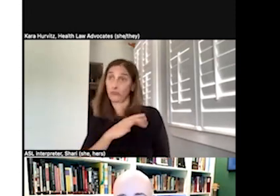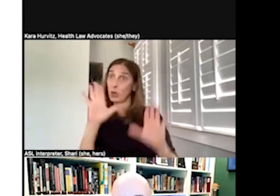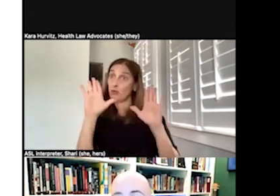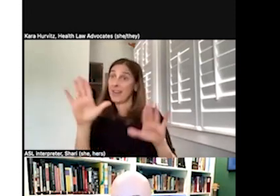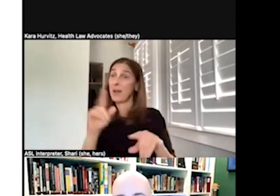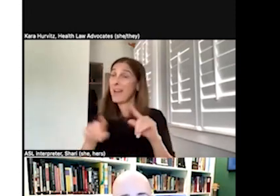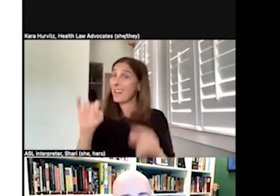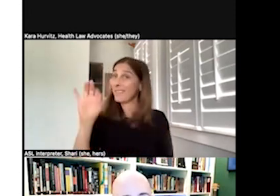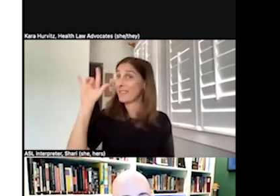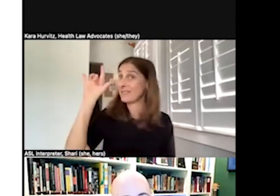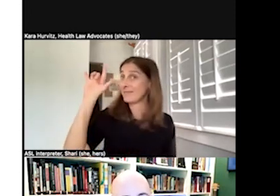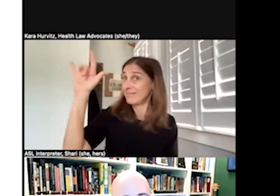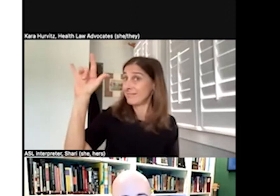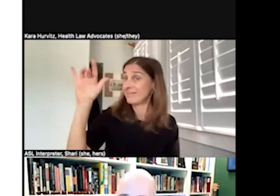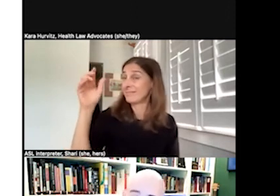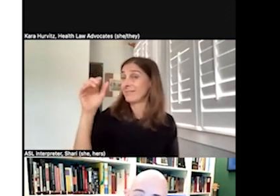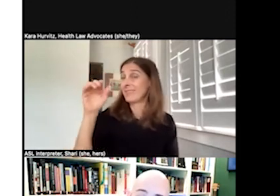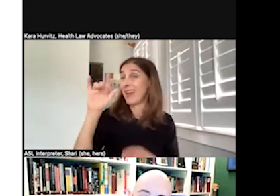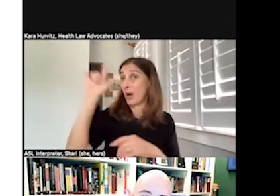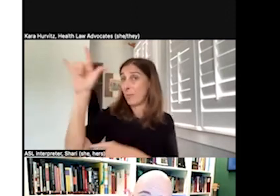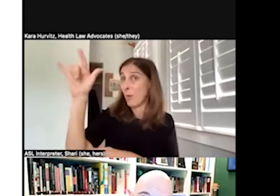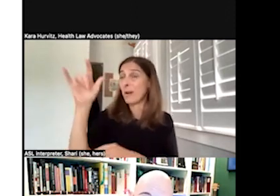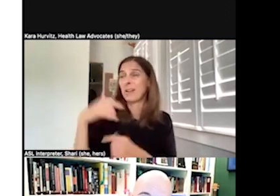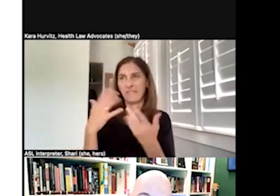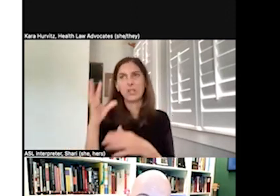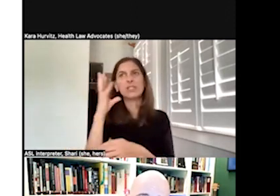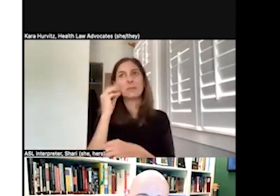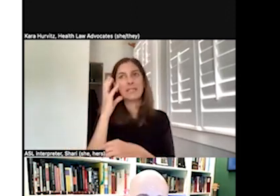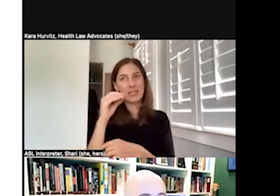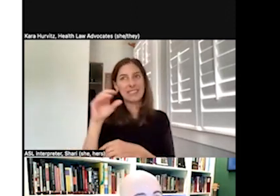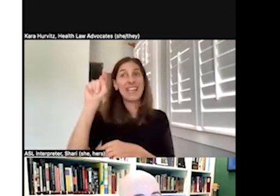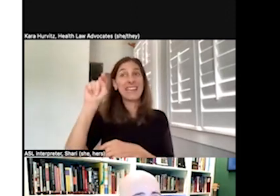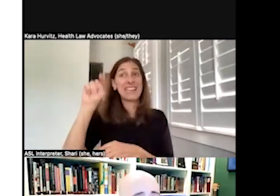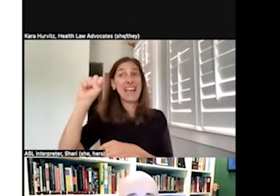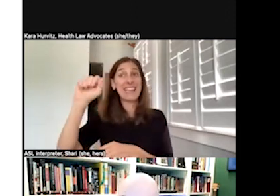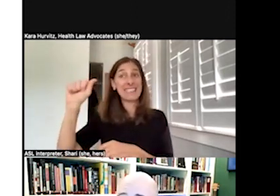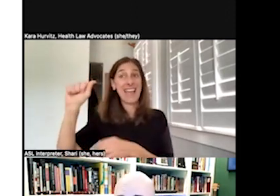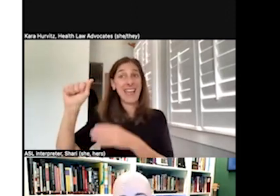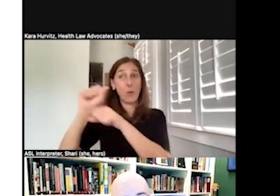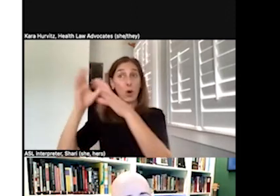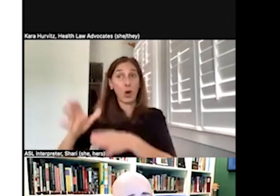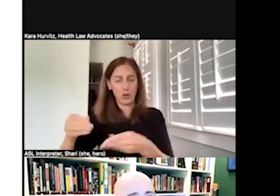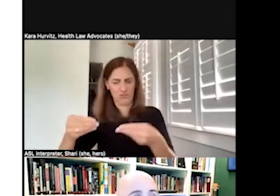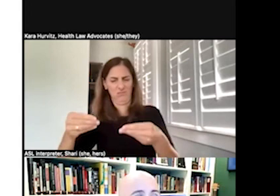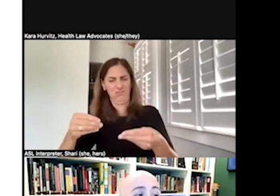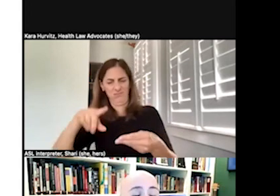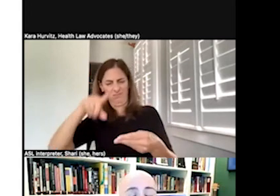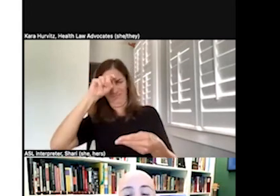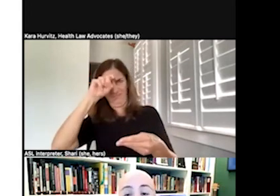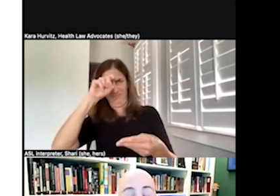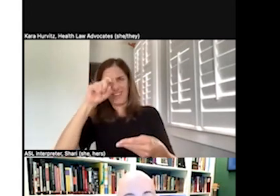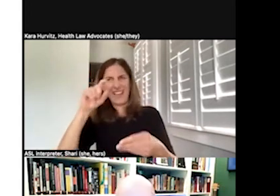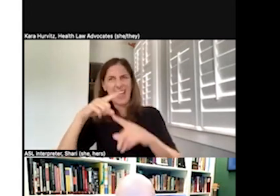have experienced TSA agents kind of looking at my ID, seeing that X gender marker and certainly raising some eyebrows, but it has